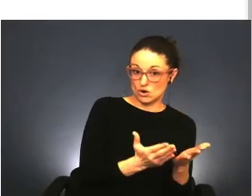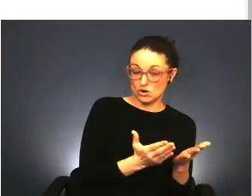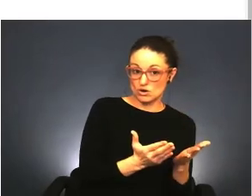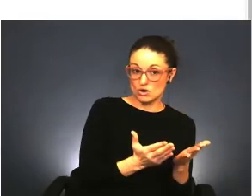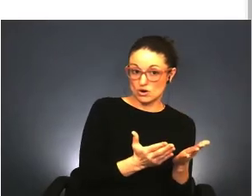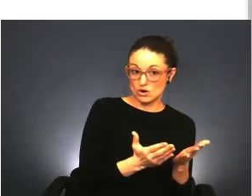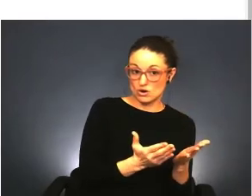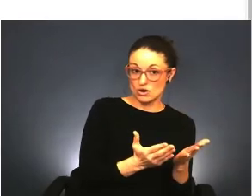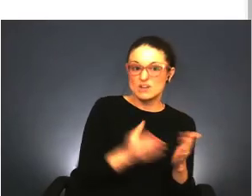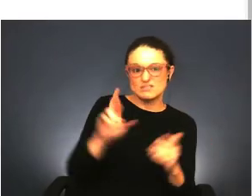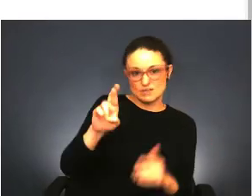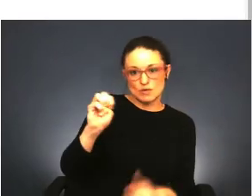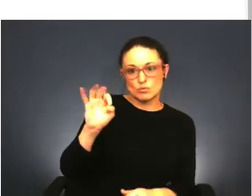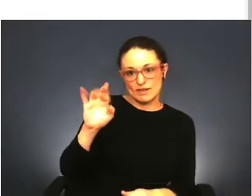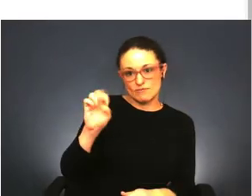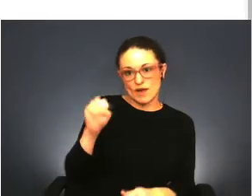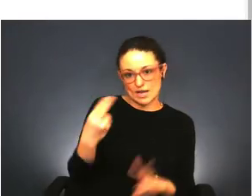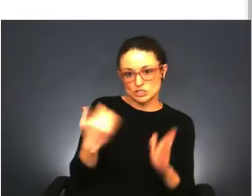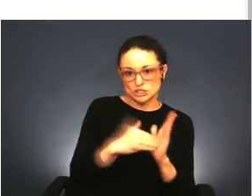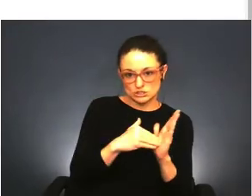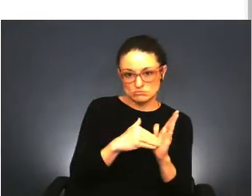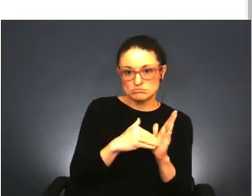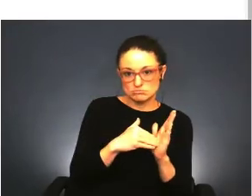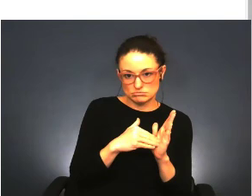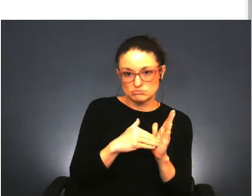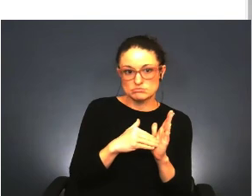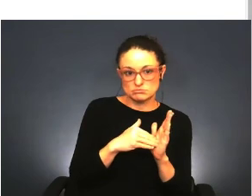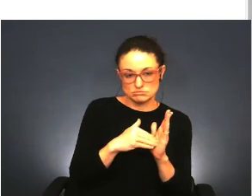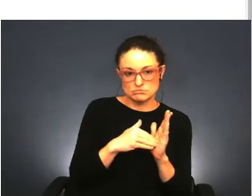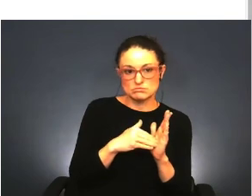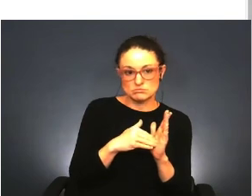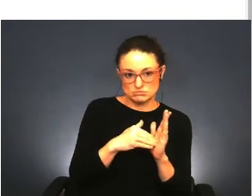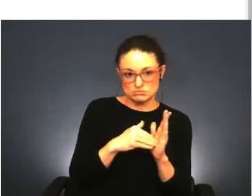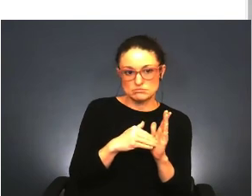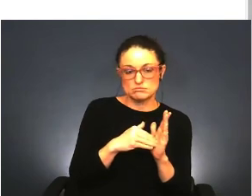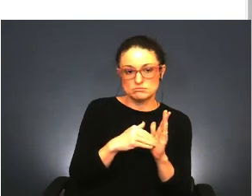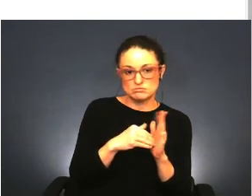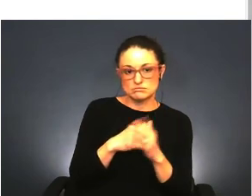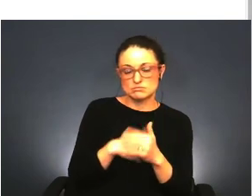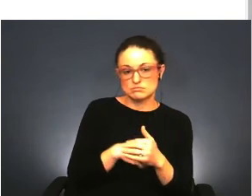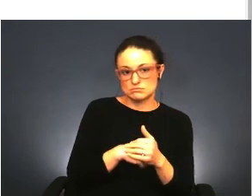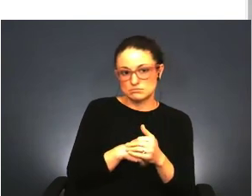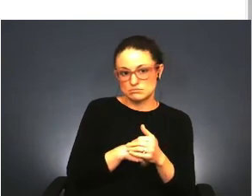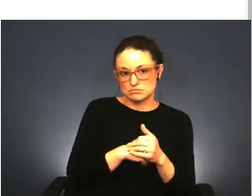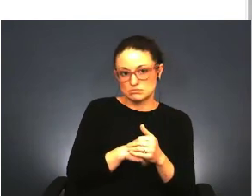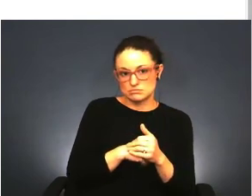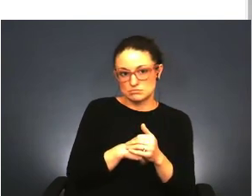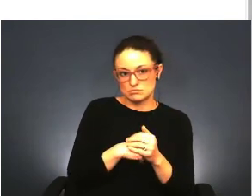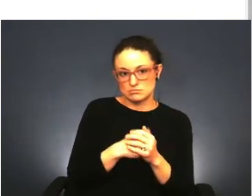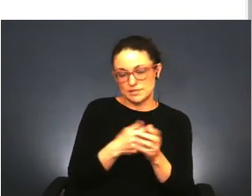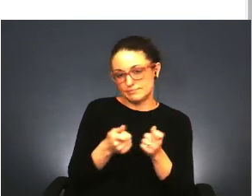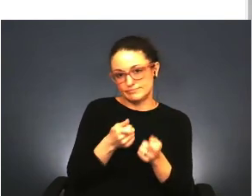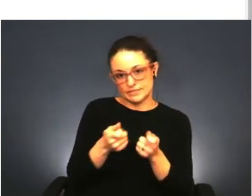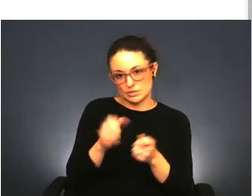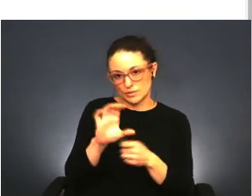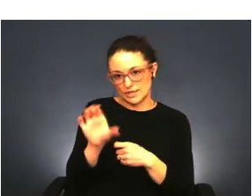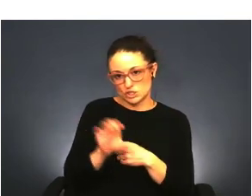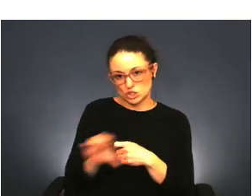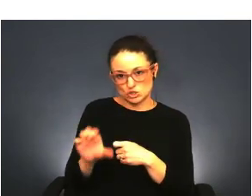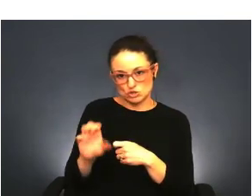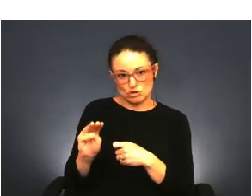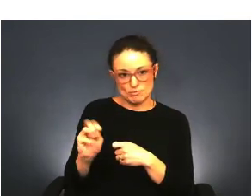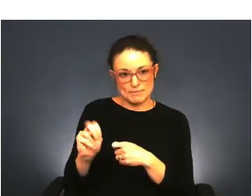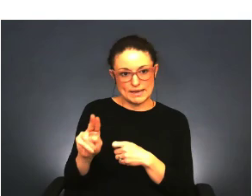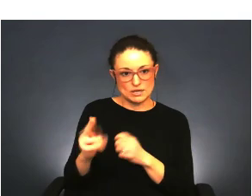have to refresh, and I'm dealing with that Zoom menu. I'll